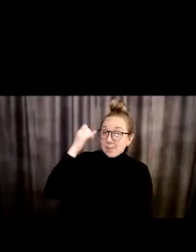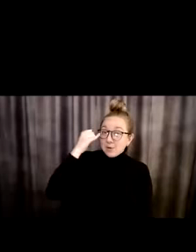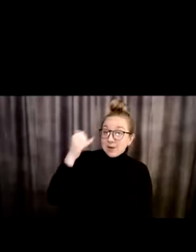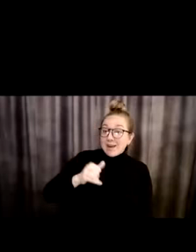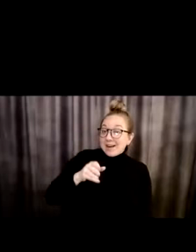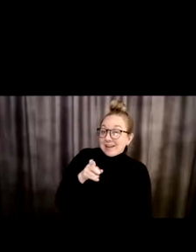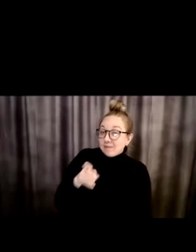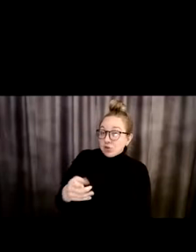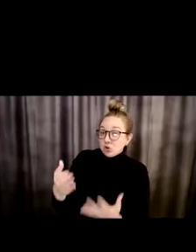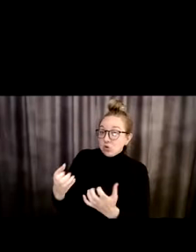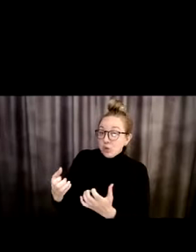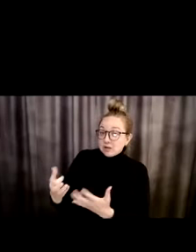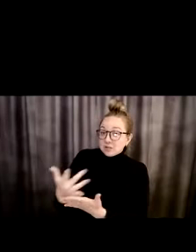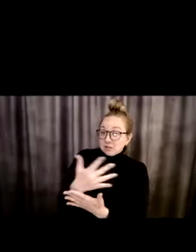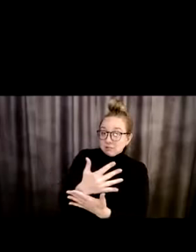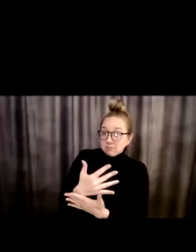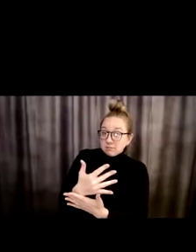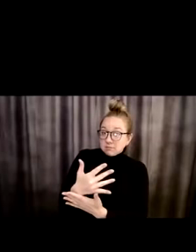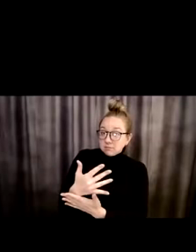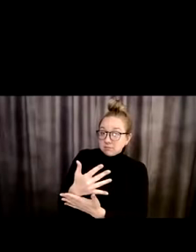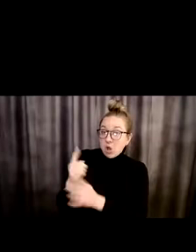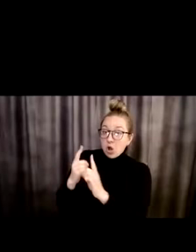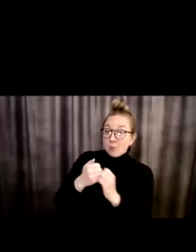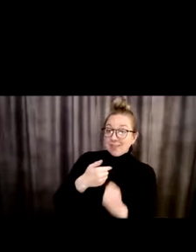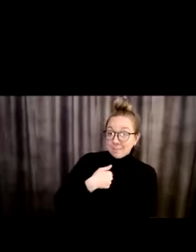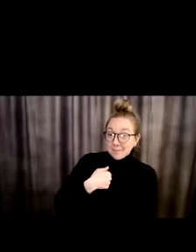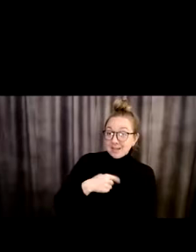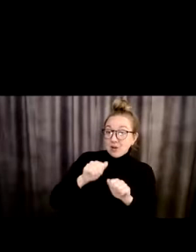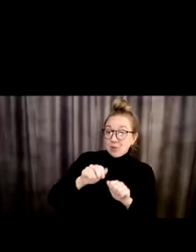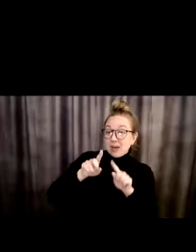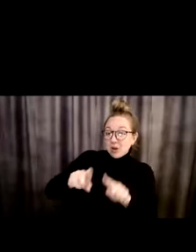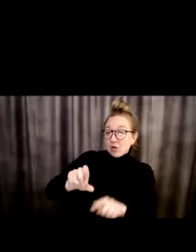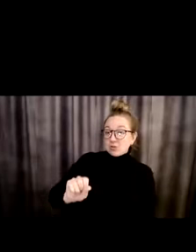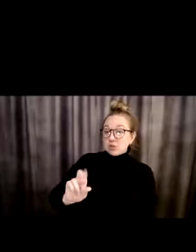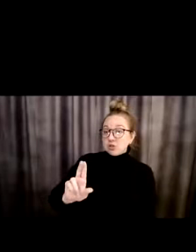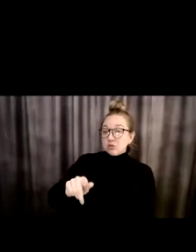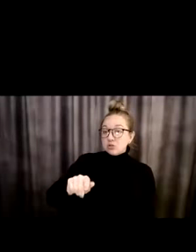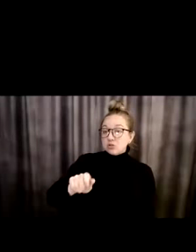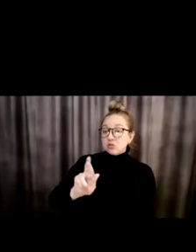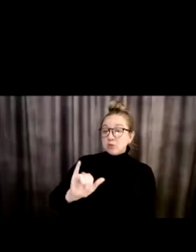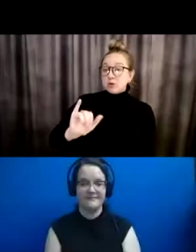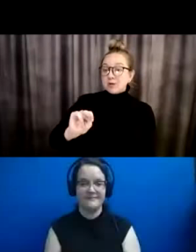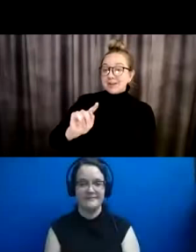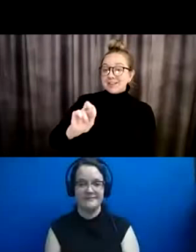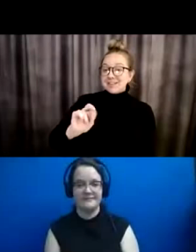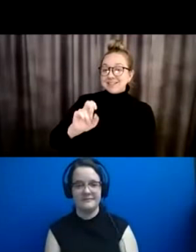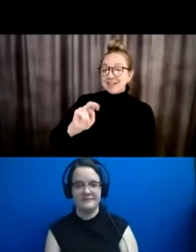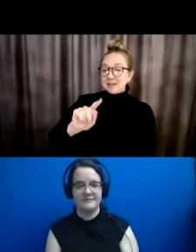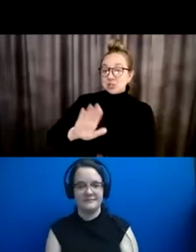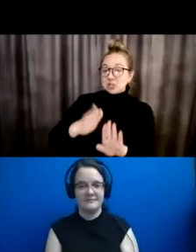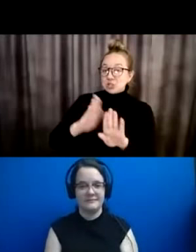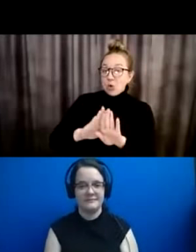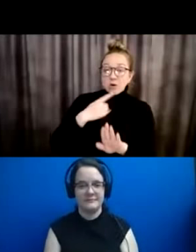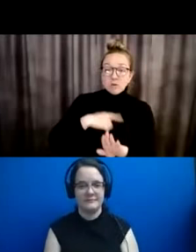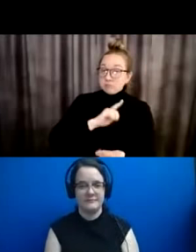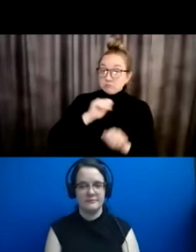and we will bang on the superintendent's door, the deputy superintendent's doors, and all Board of Education, we'll do that